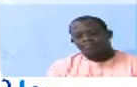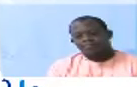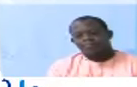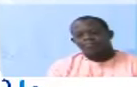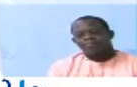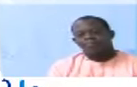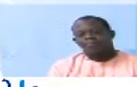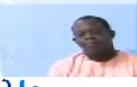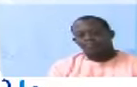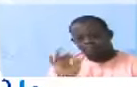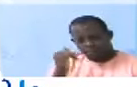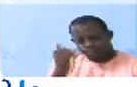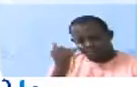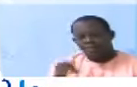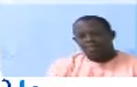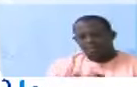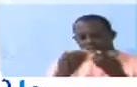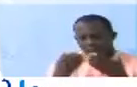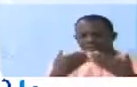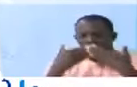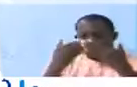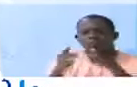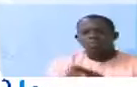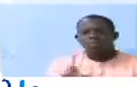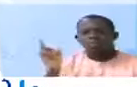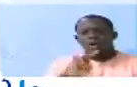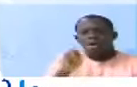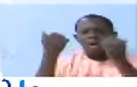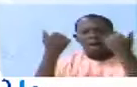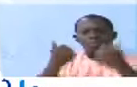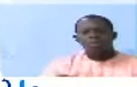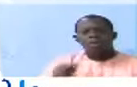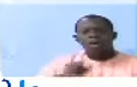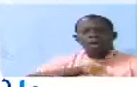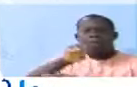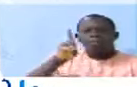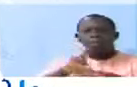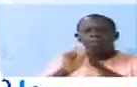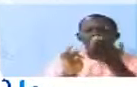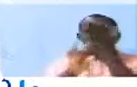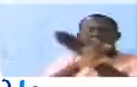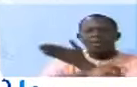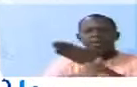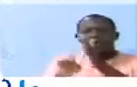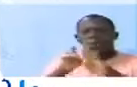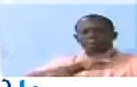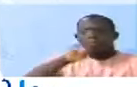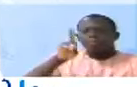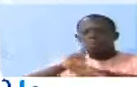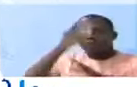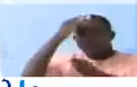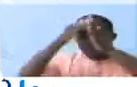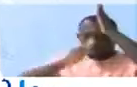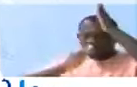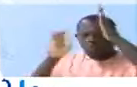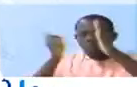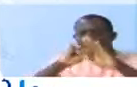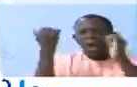Yes. So tell us what happened at Fajara Barracks. Sidang Fajara Barracks men kereje afonyamba.